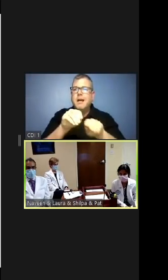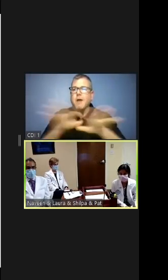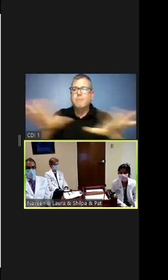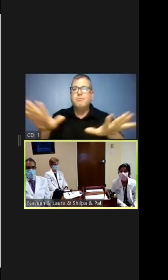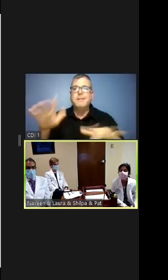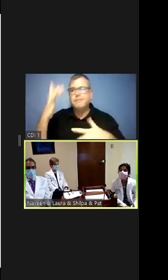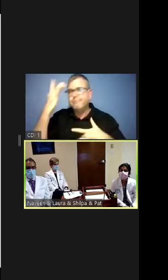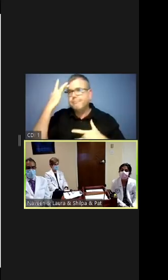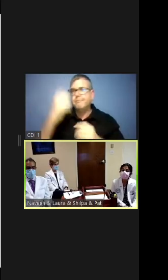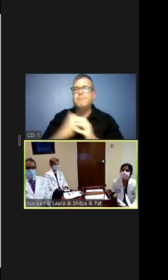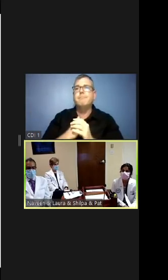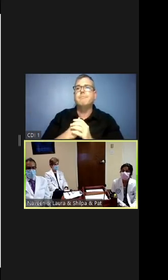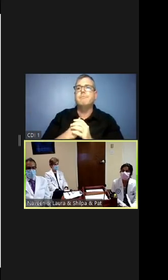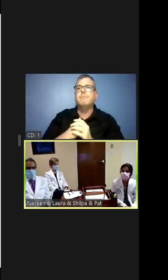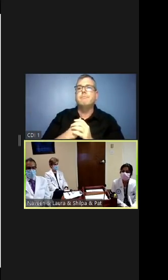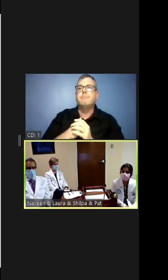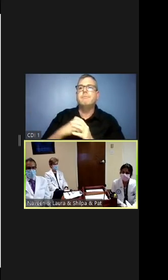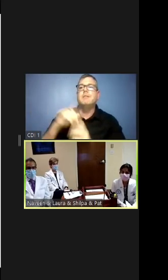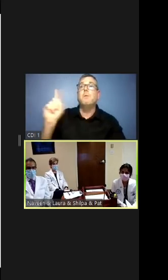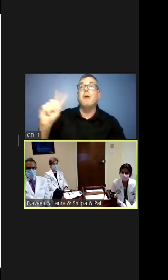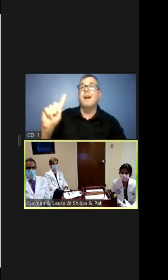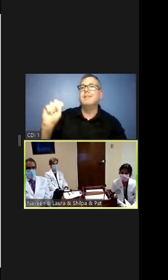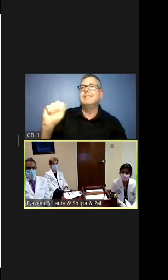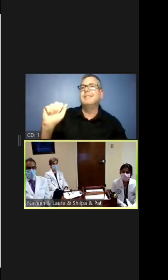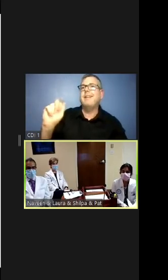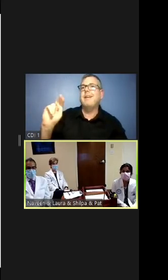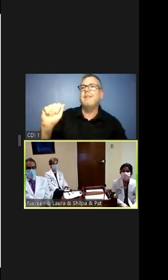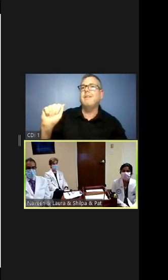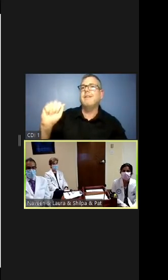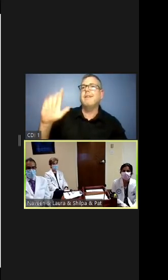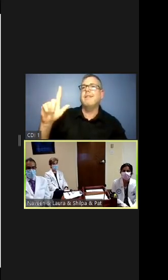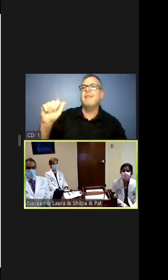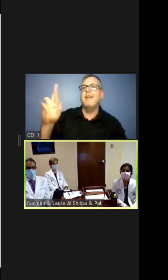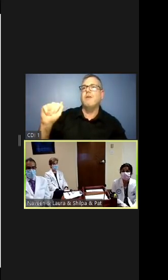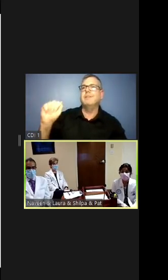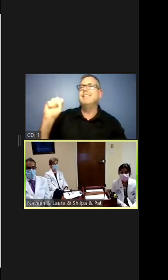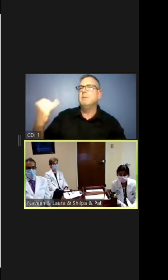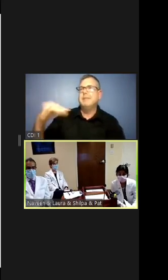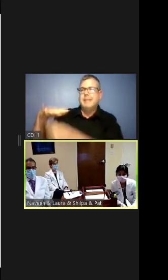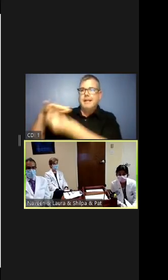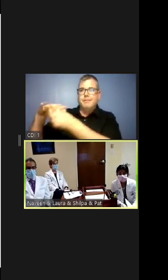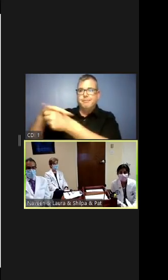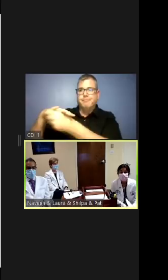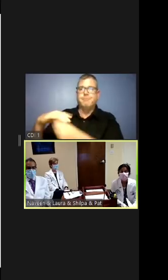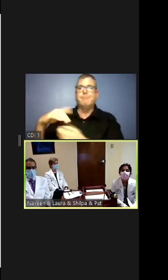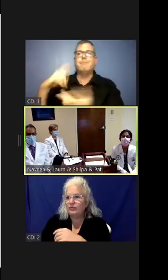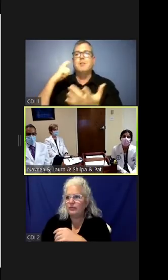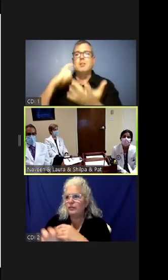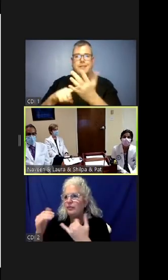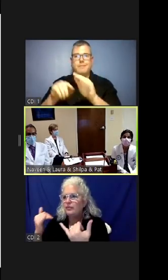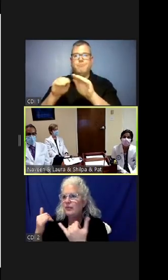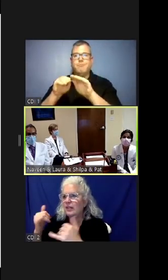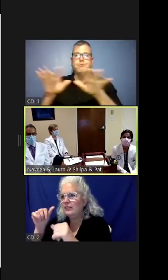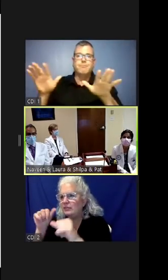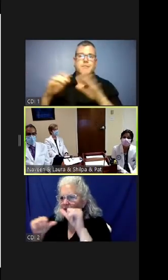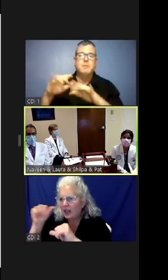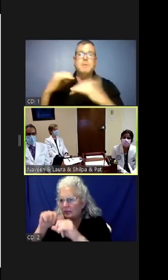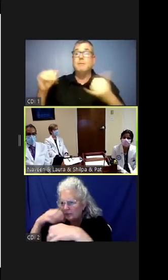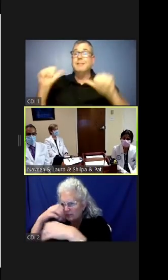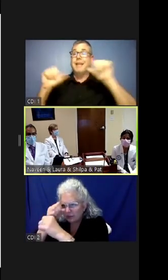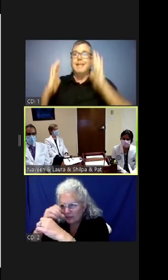2020. Scientists continue to study this variant further to see if it is more infectious or if it